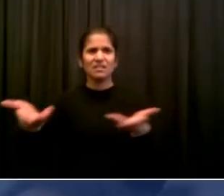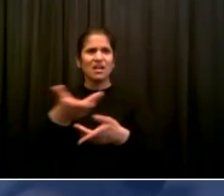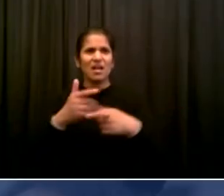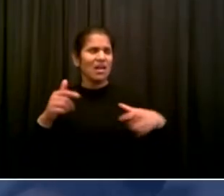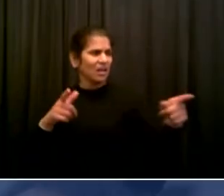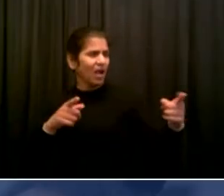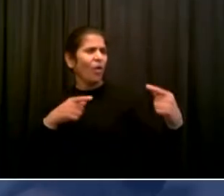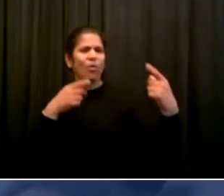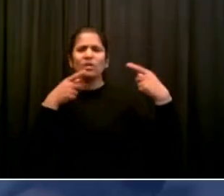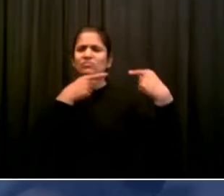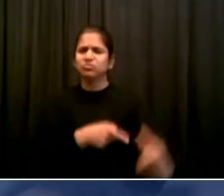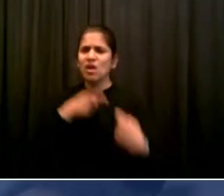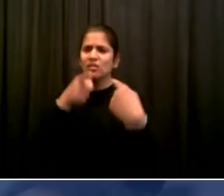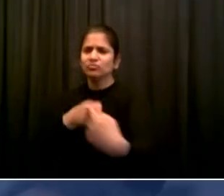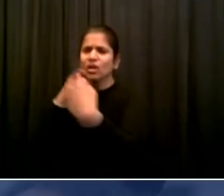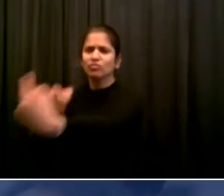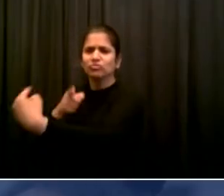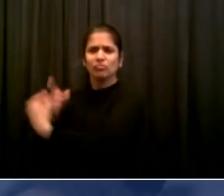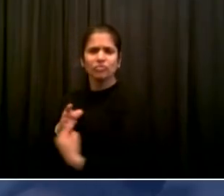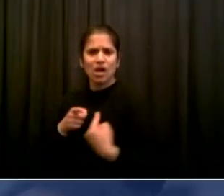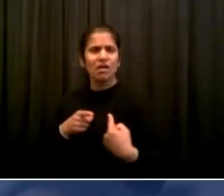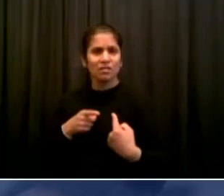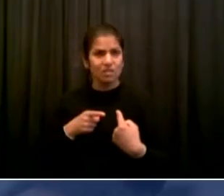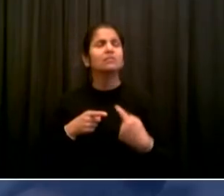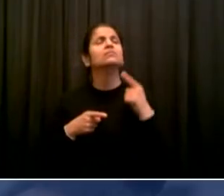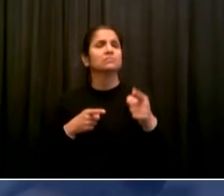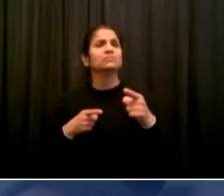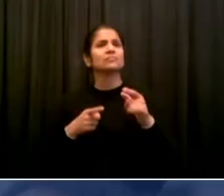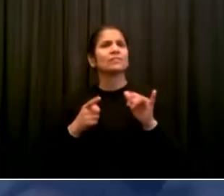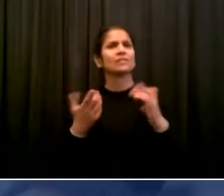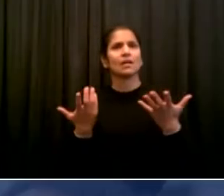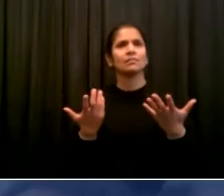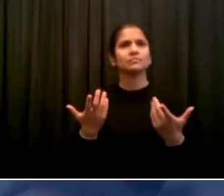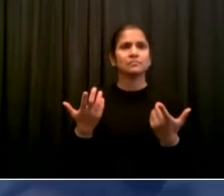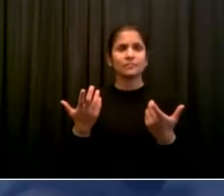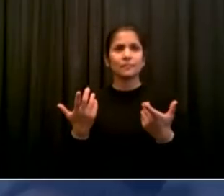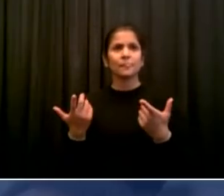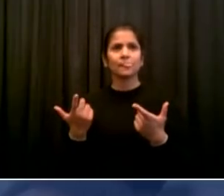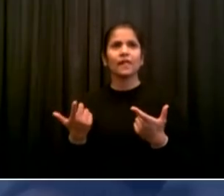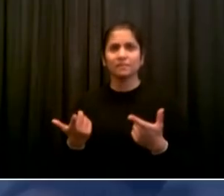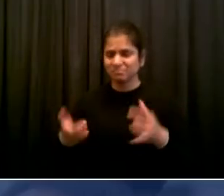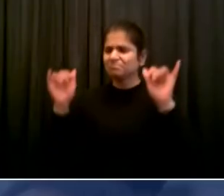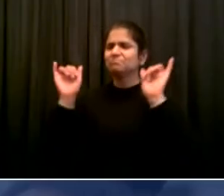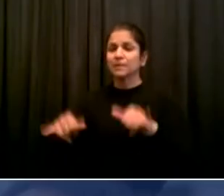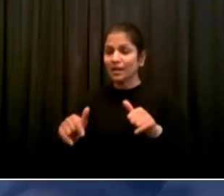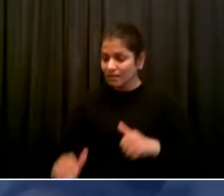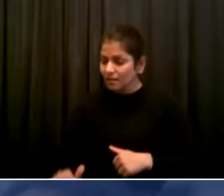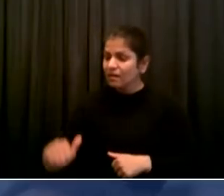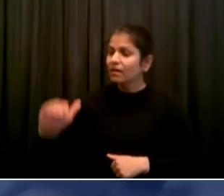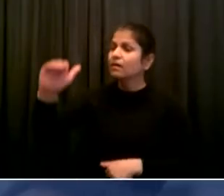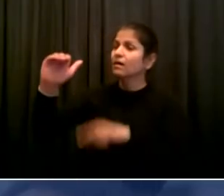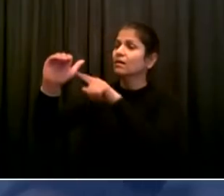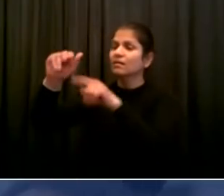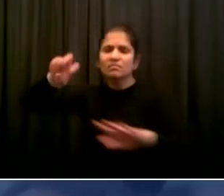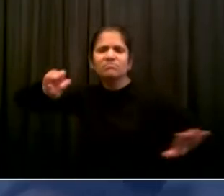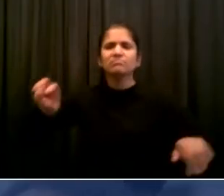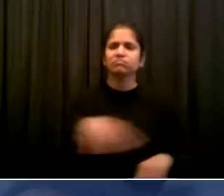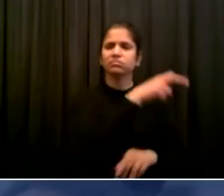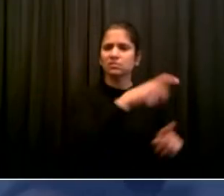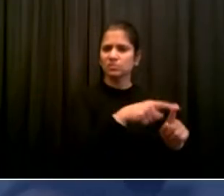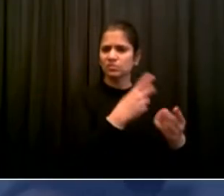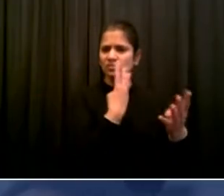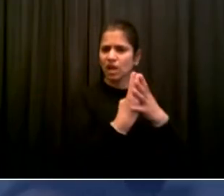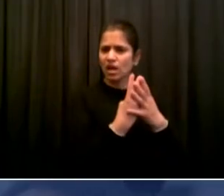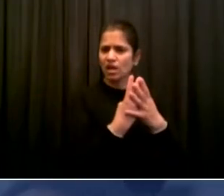up involved in the criminal justice system, magnifying their challenges, magnifying the inequality and unfairness, and